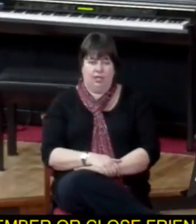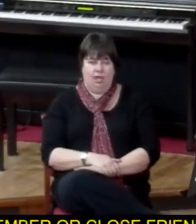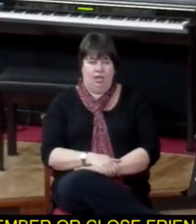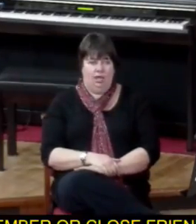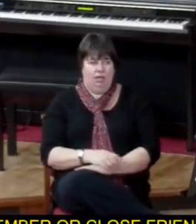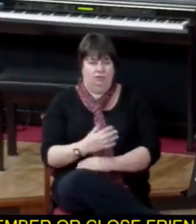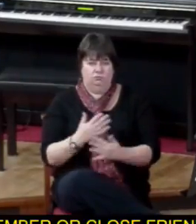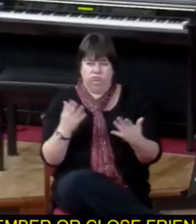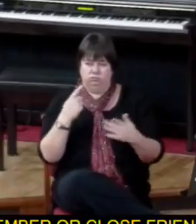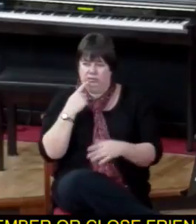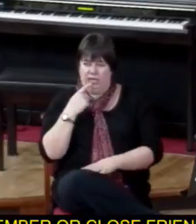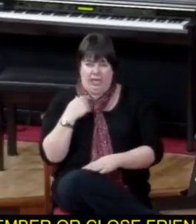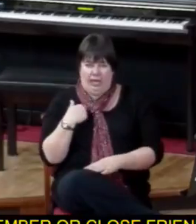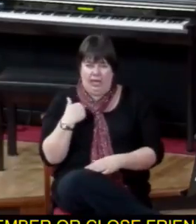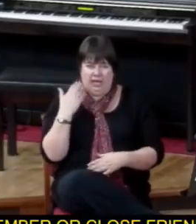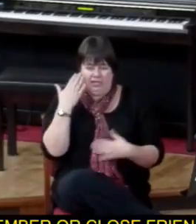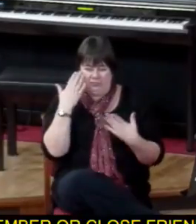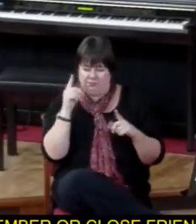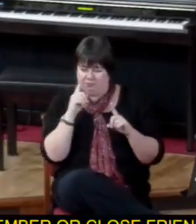say.